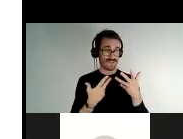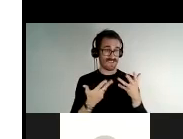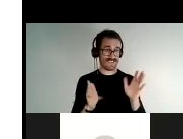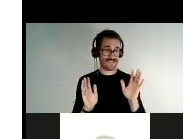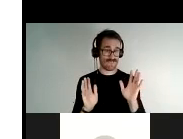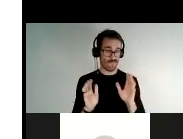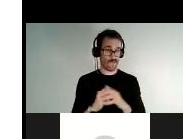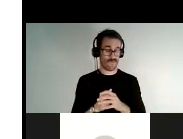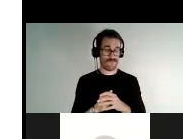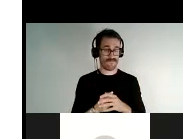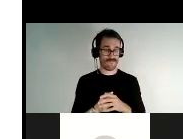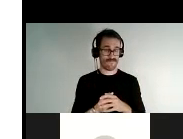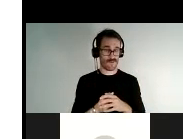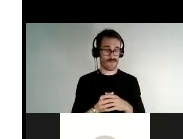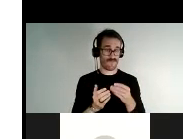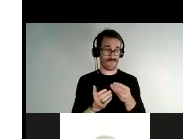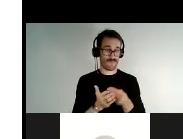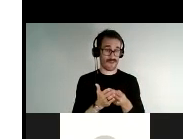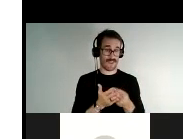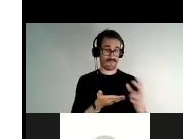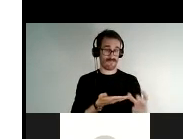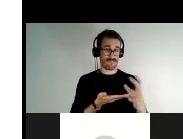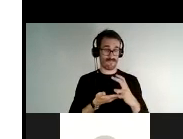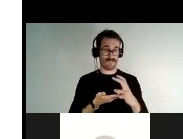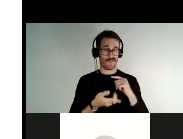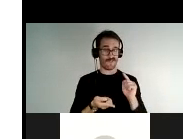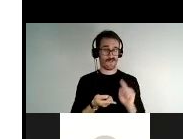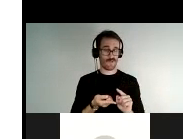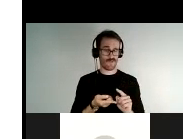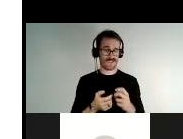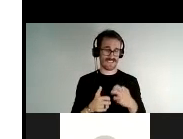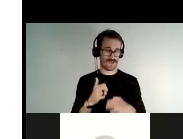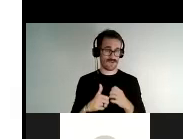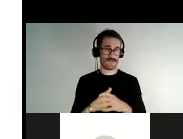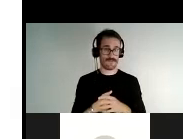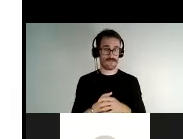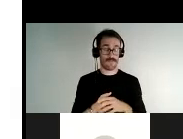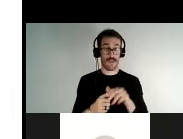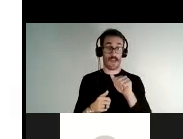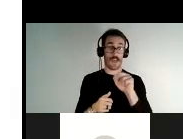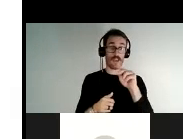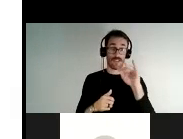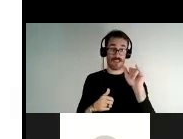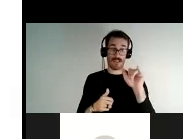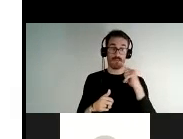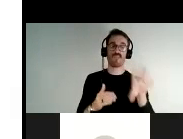difficult to provide the level of support that people require. I'd like to add